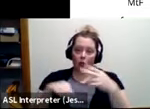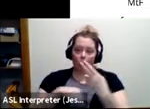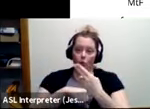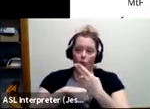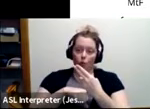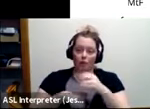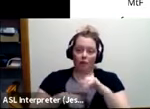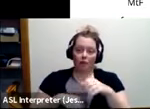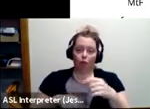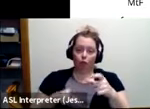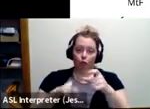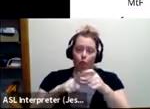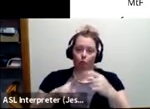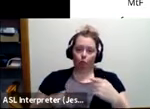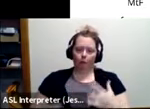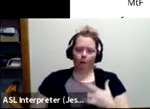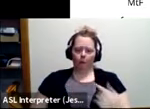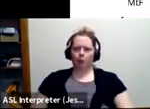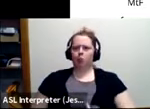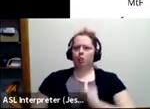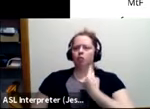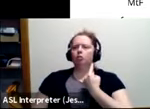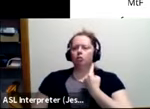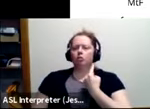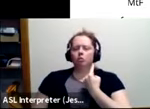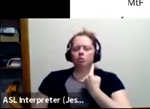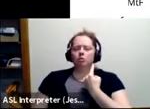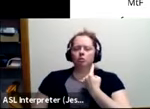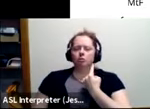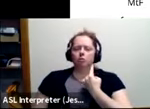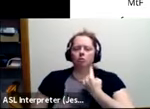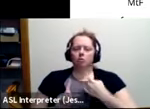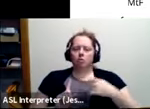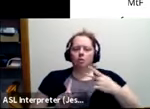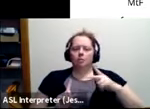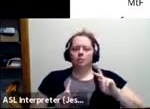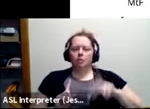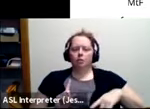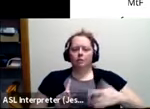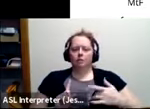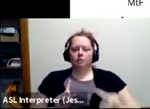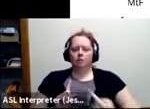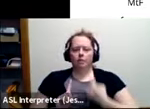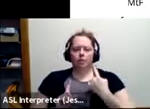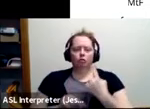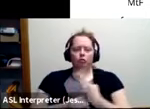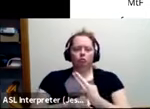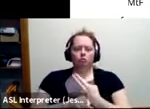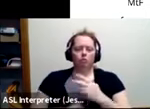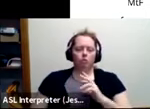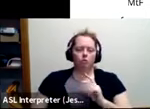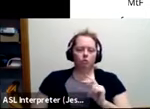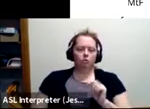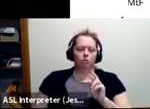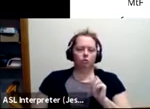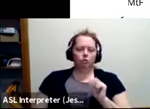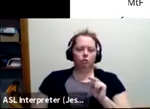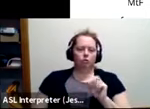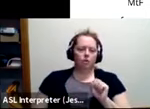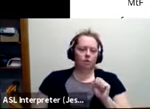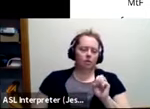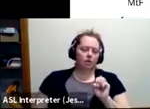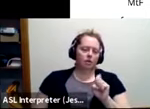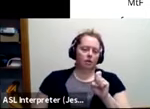stay away from the word transsexual. And we have transmasculine. And these are